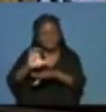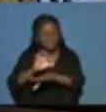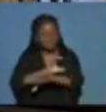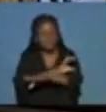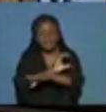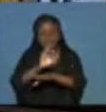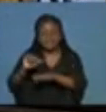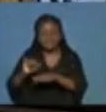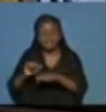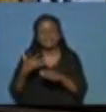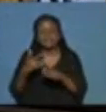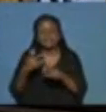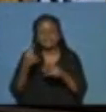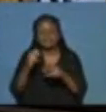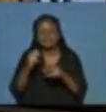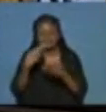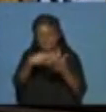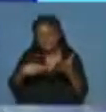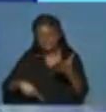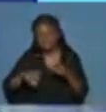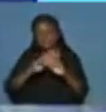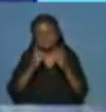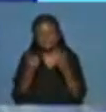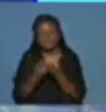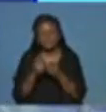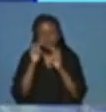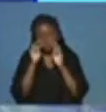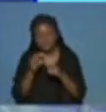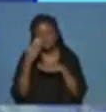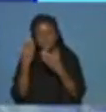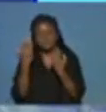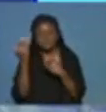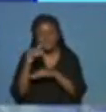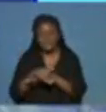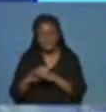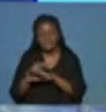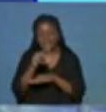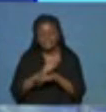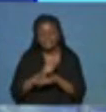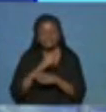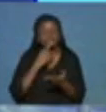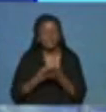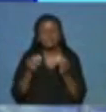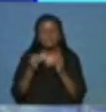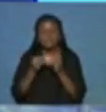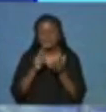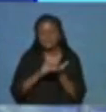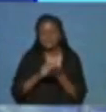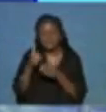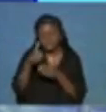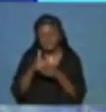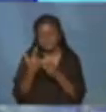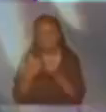the Parliamentary Registration Department. You're watching The Bahamas Tonight, the national report. There's more news in a